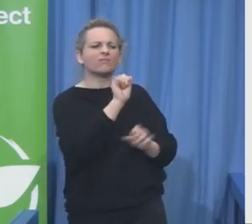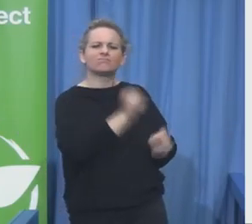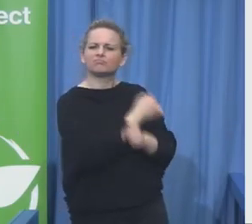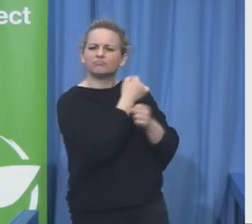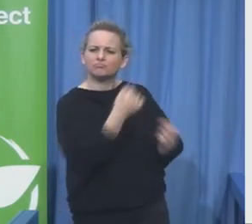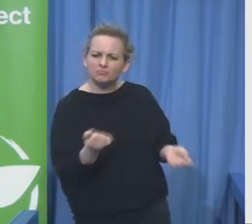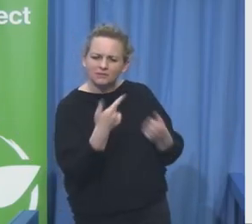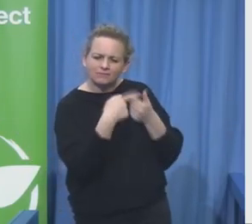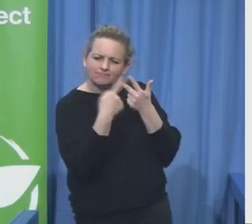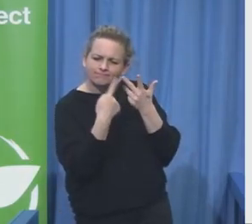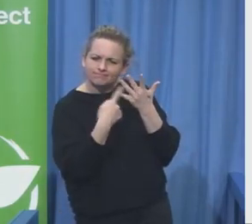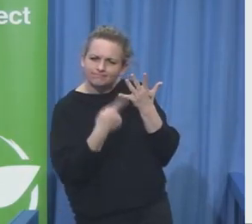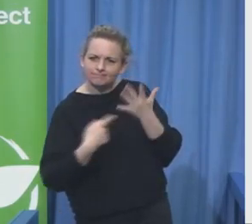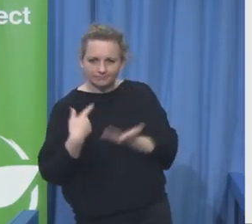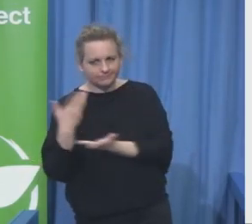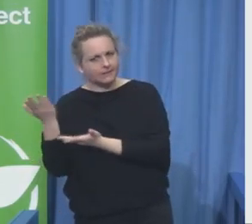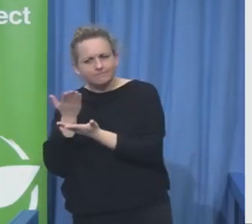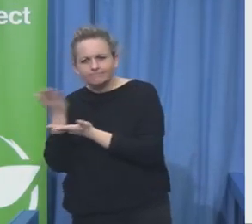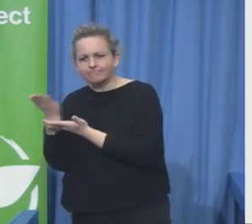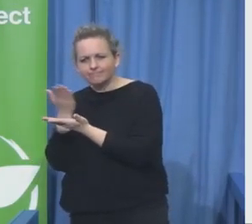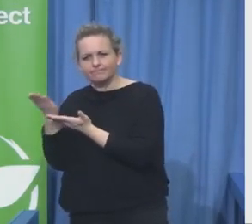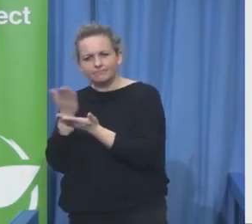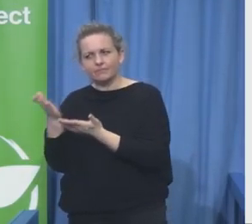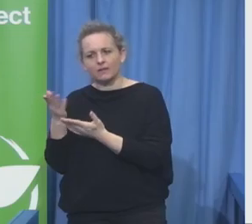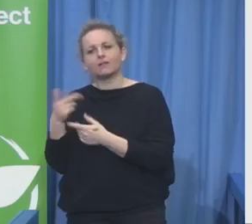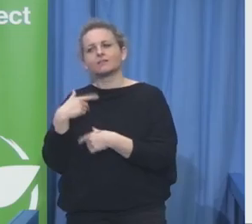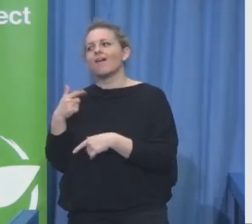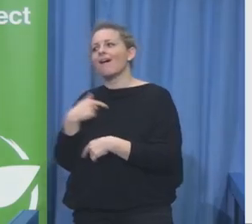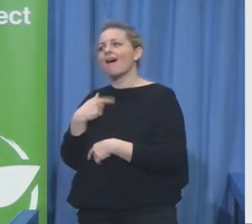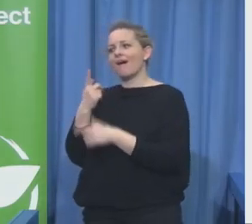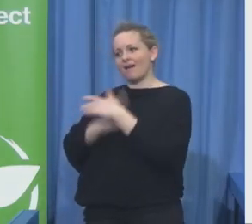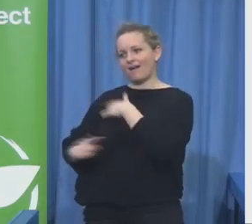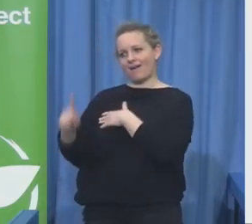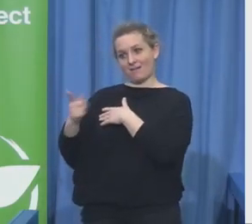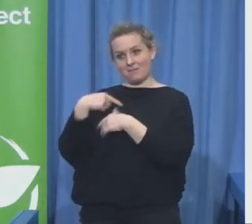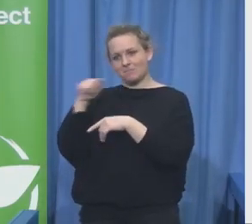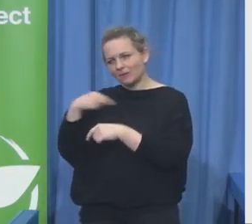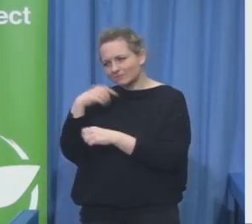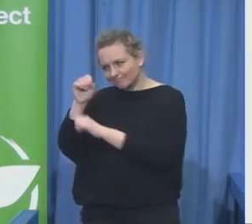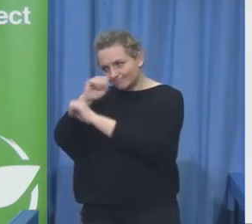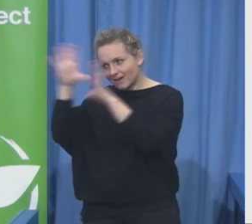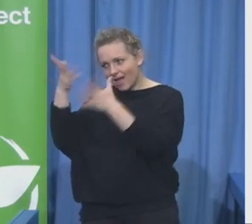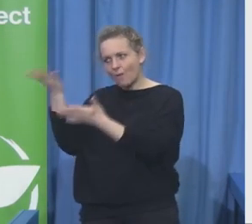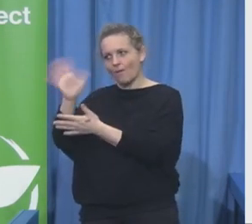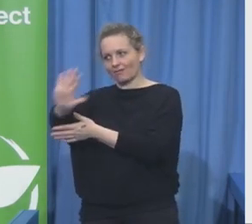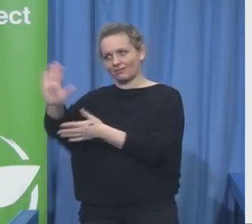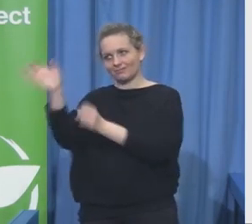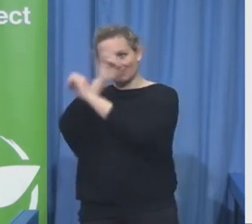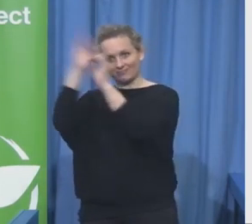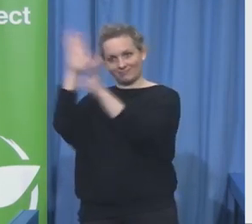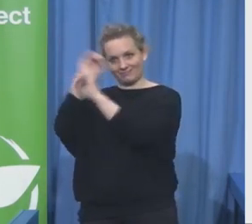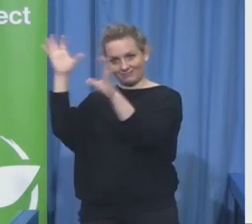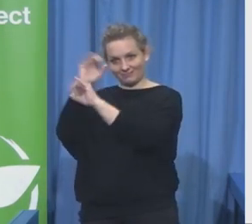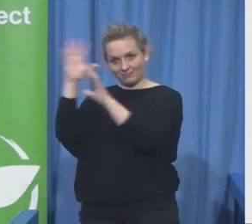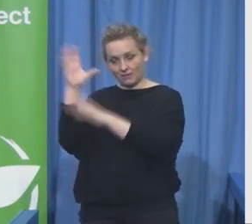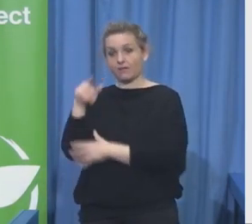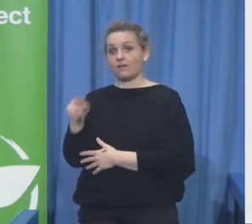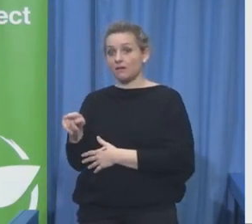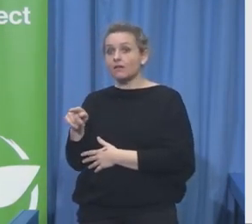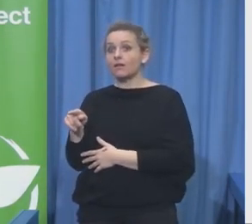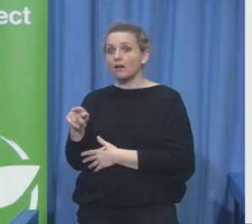risk or weakness you may have. Maybe you don't realize that in another country, there was a successful initiative,